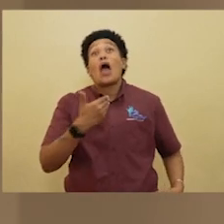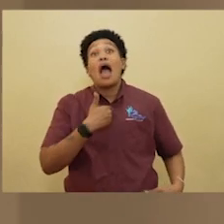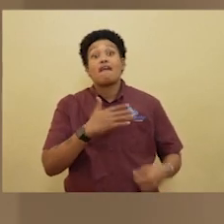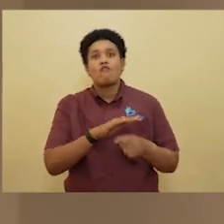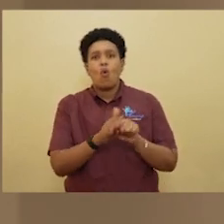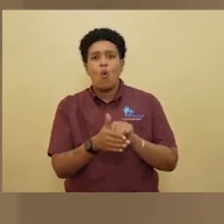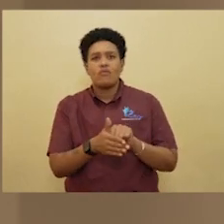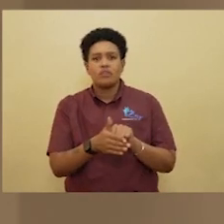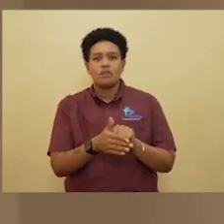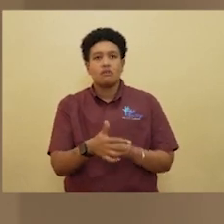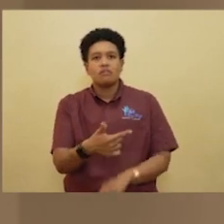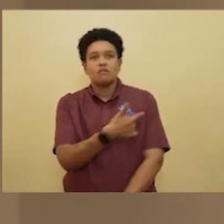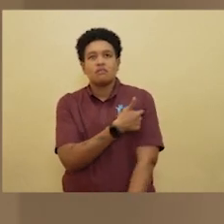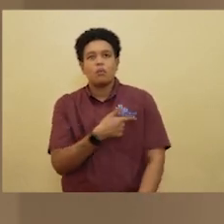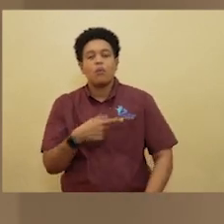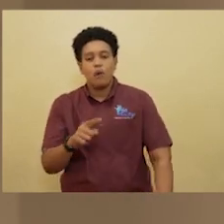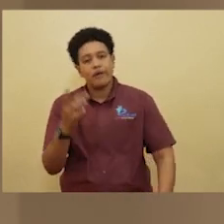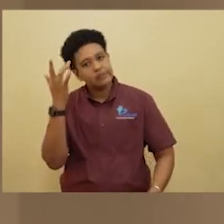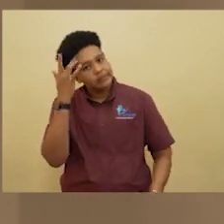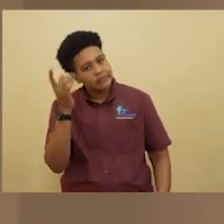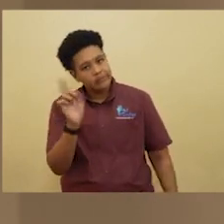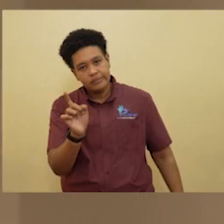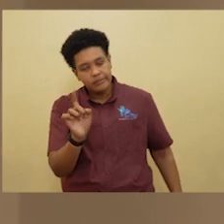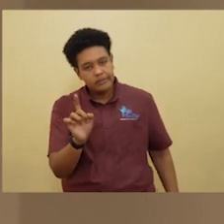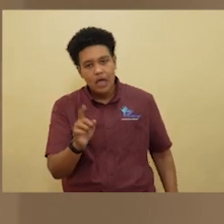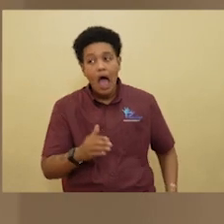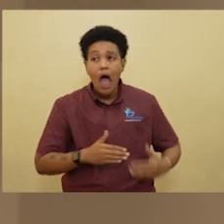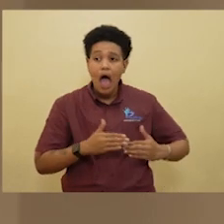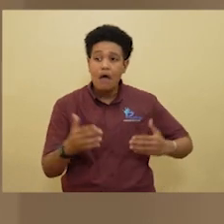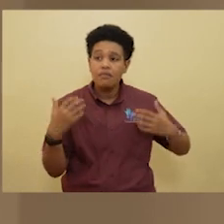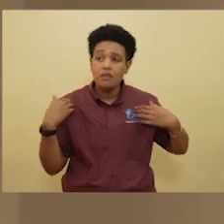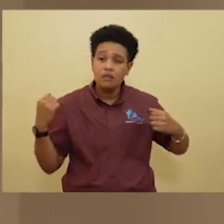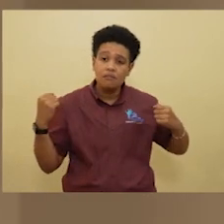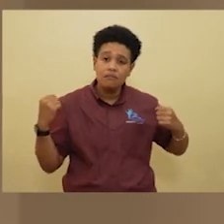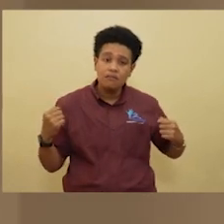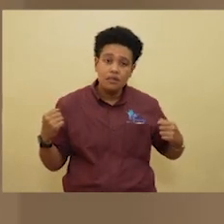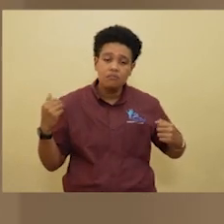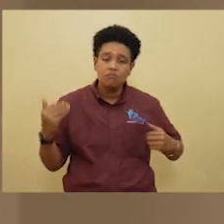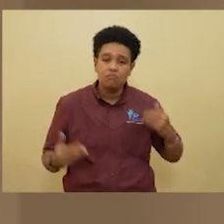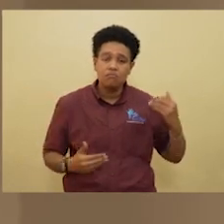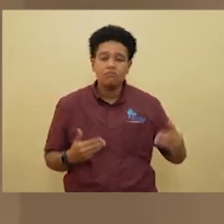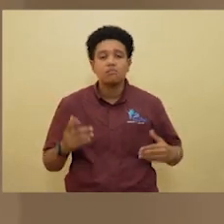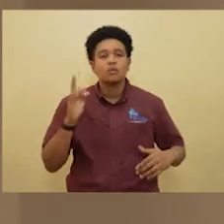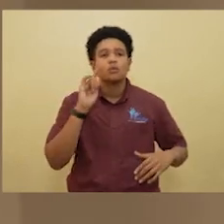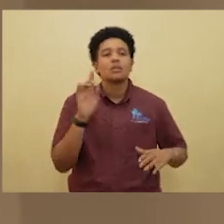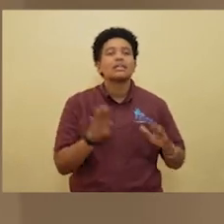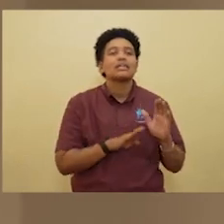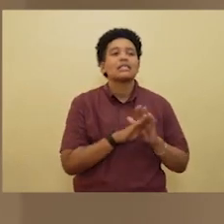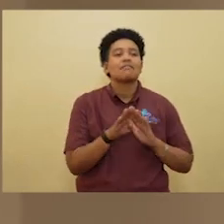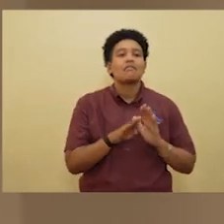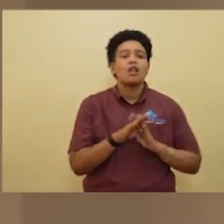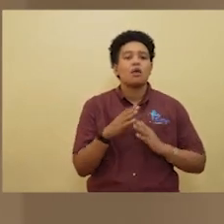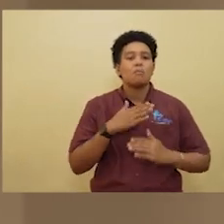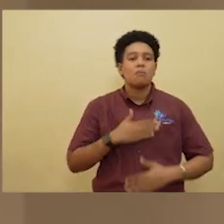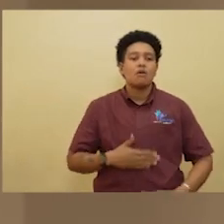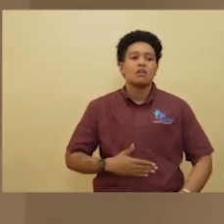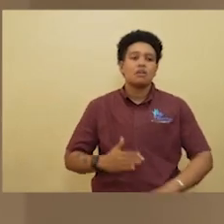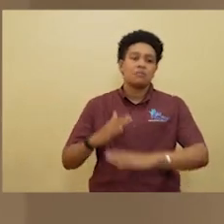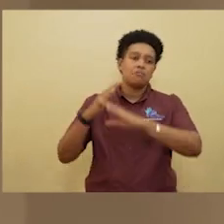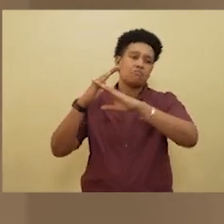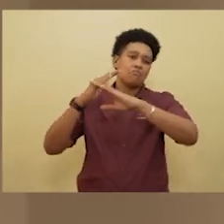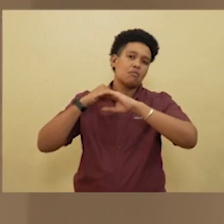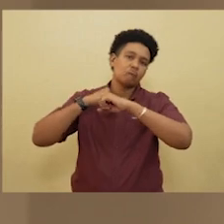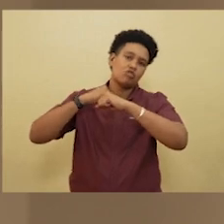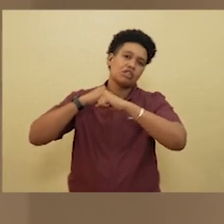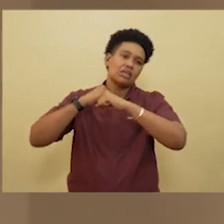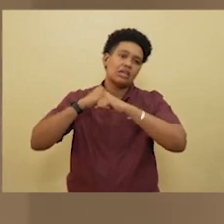while they are ill. After they recover, they are going to develop immunity and protection